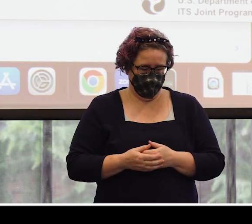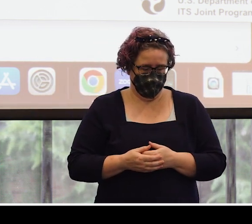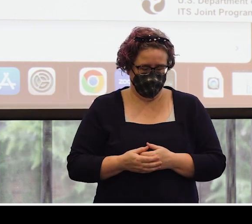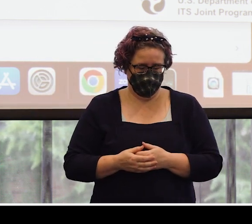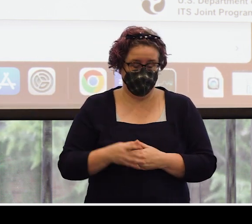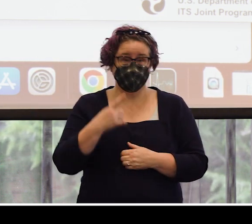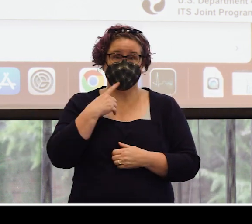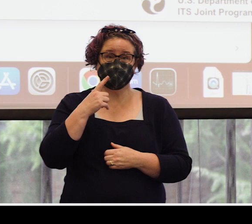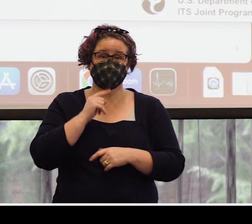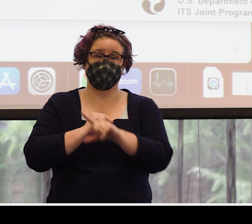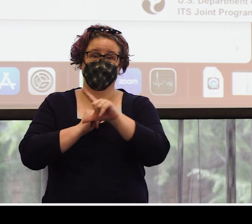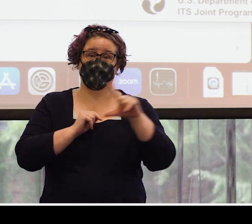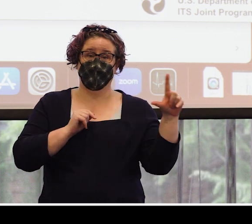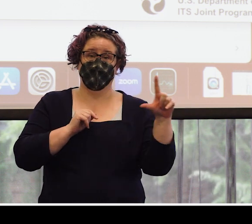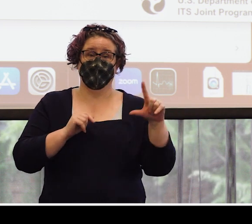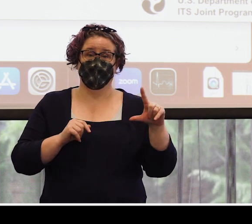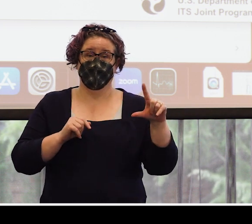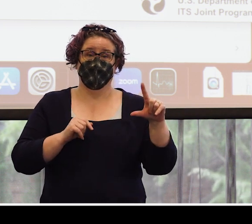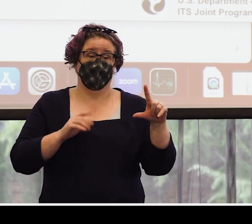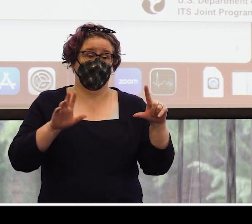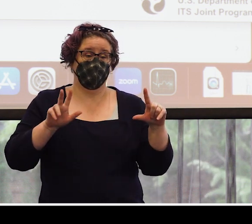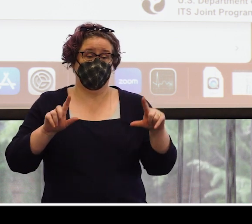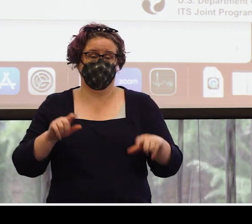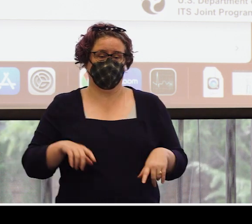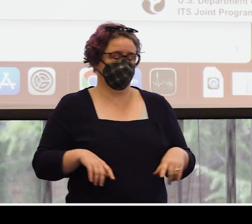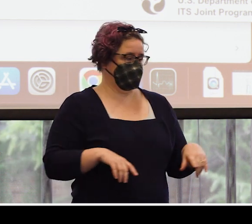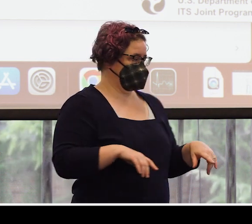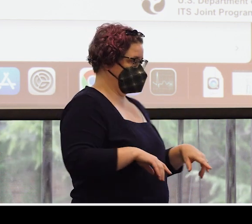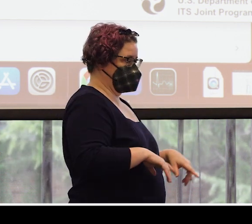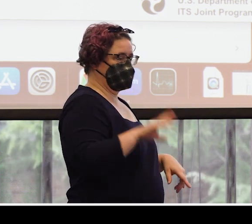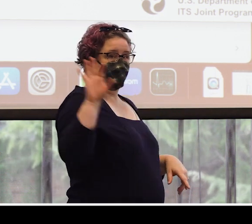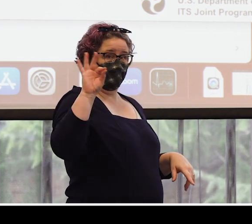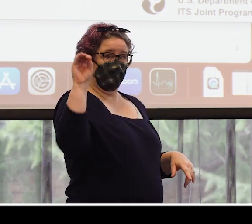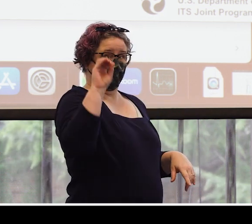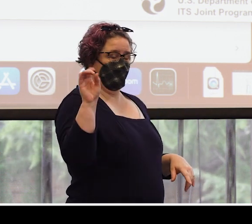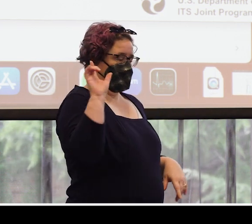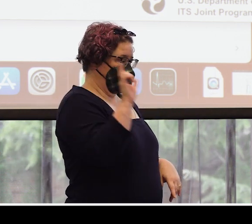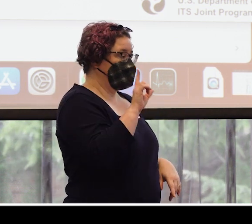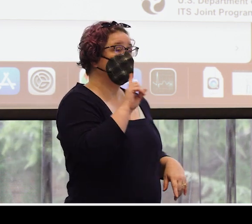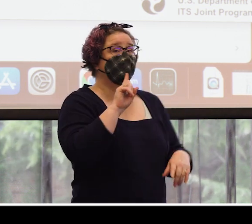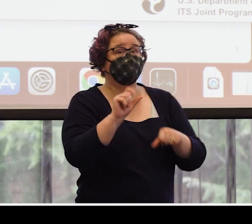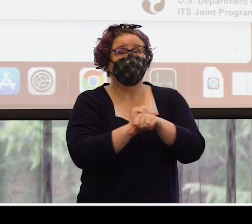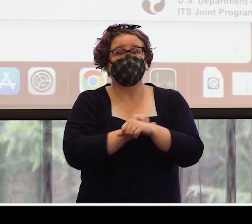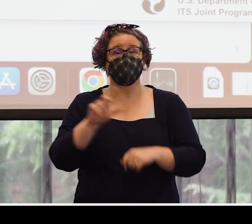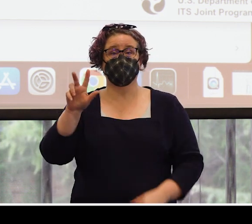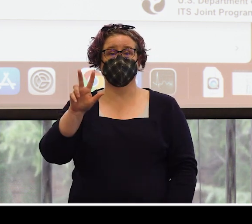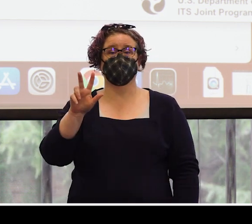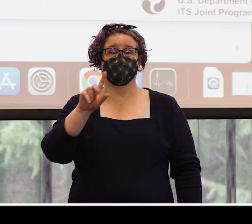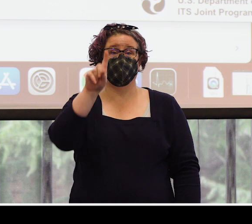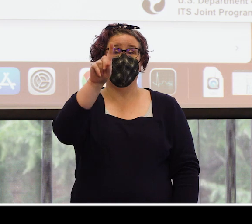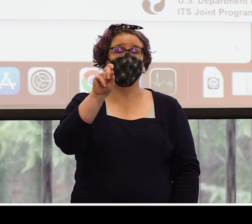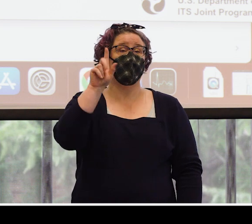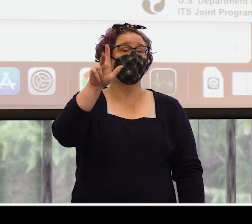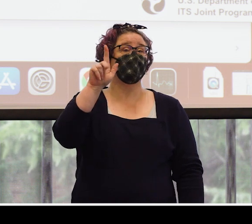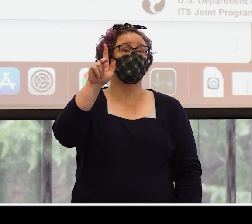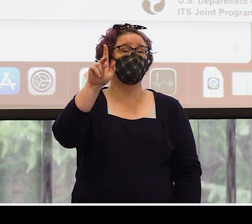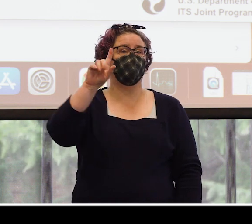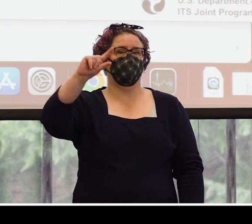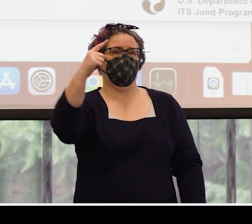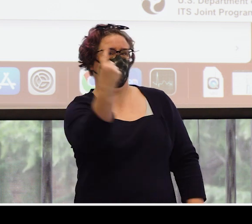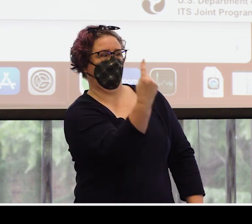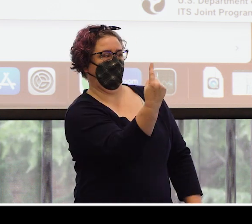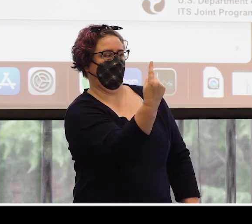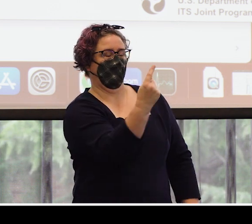turn left, I might turn left about 90 degrees, but then let's say the actual turning was about 135 degrees